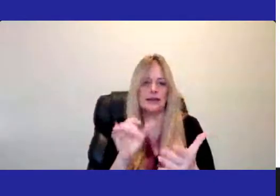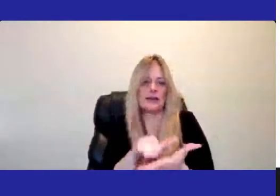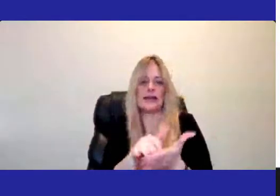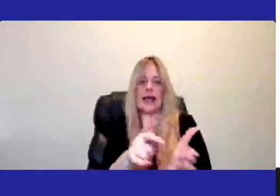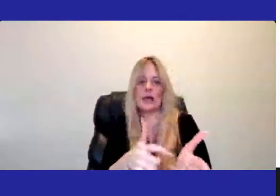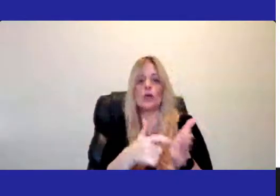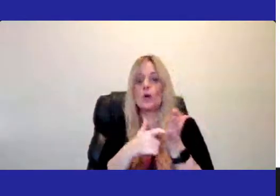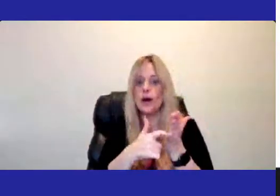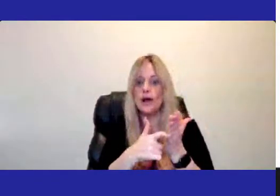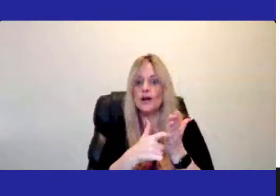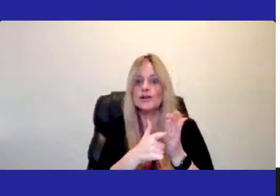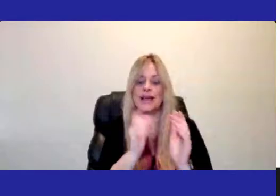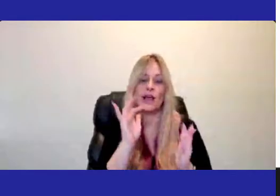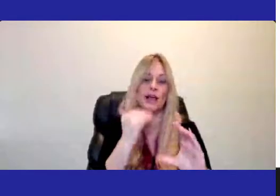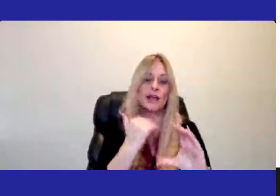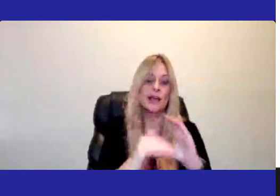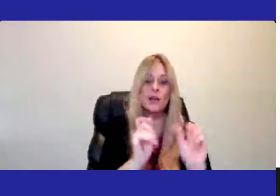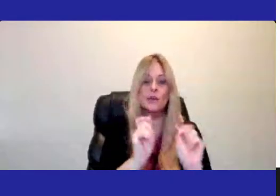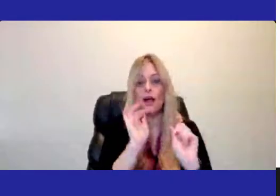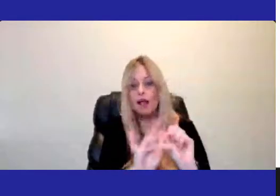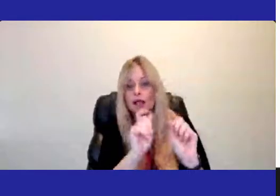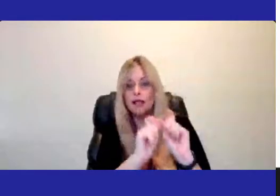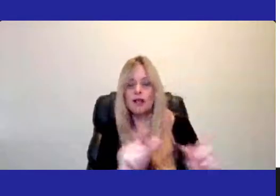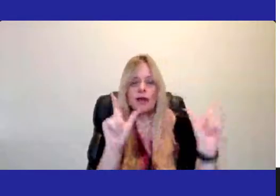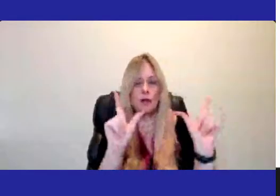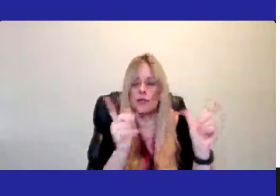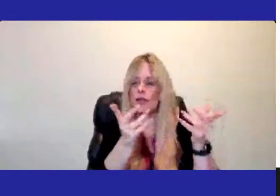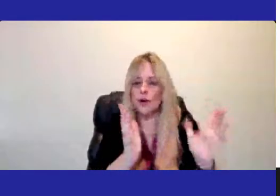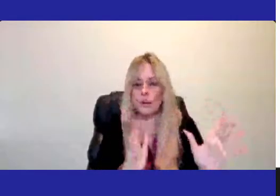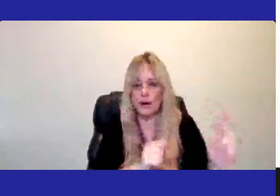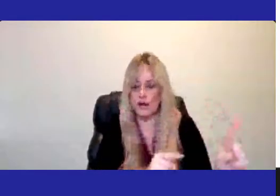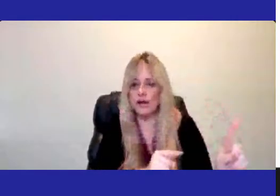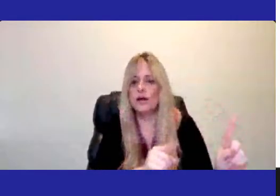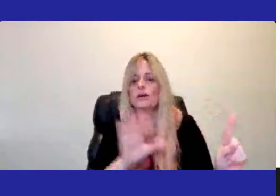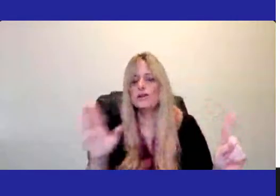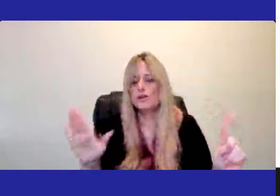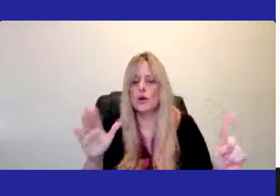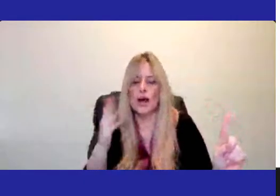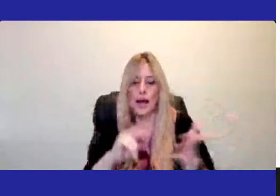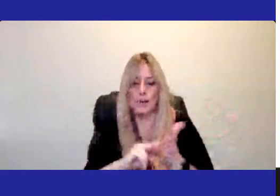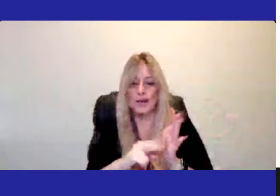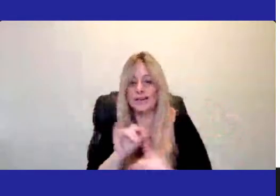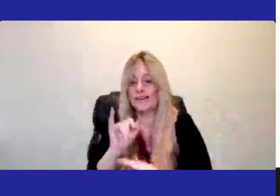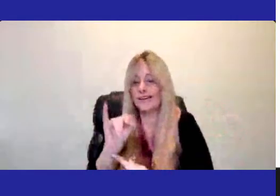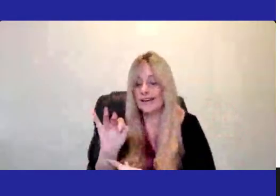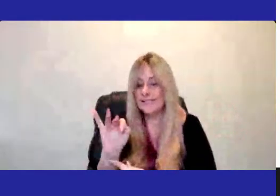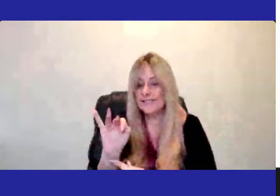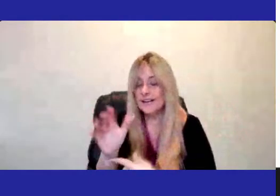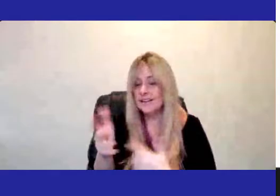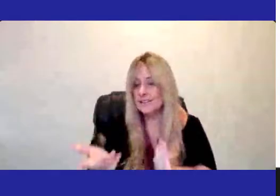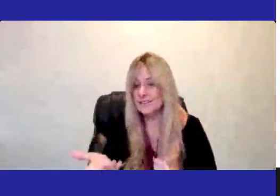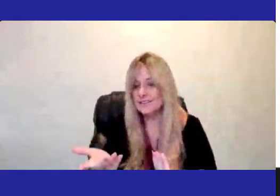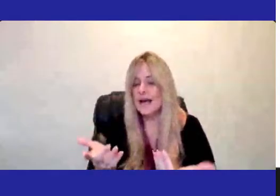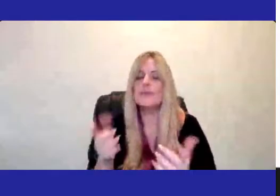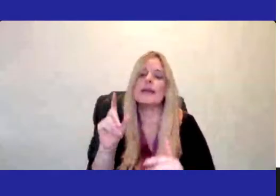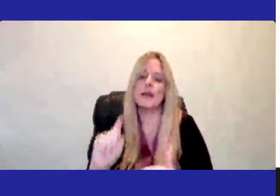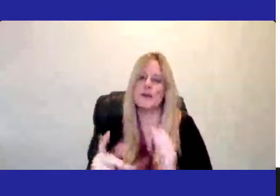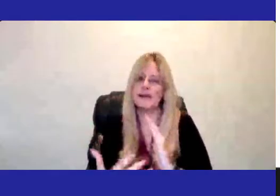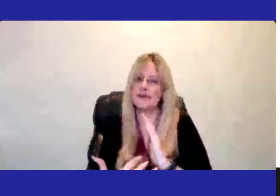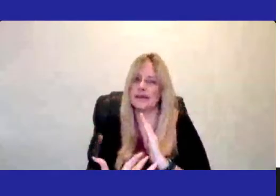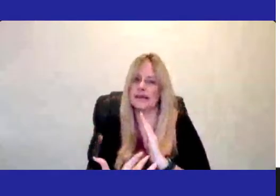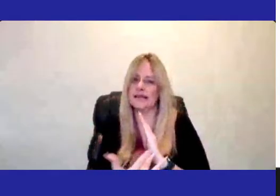going to email, checking things. And, if it must be